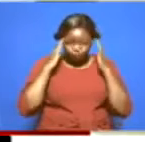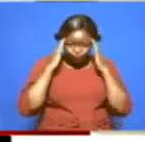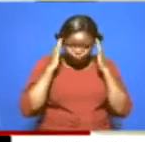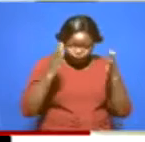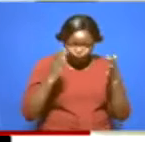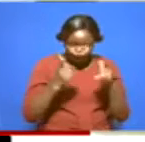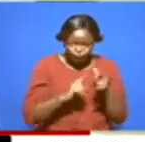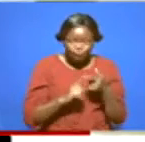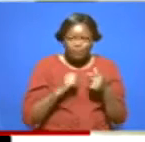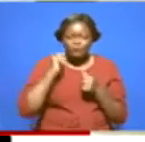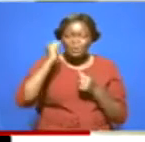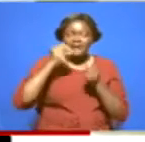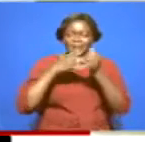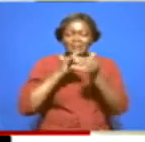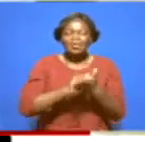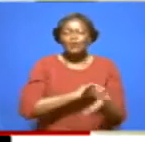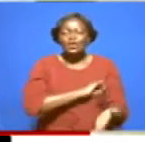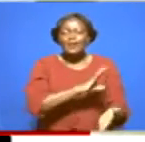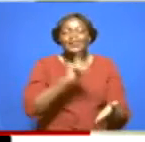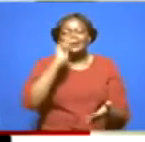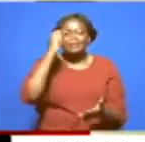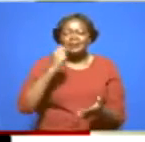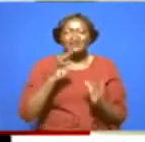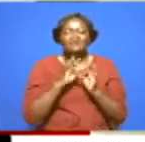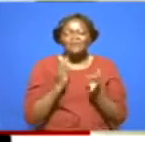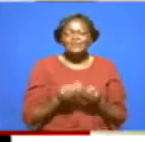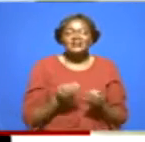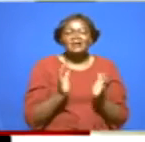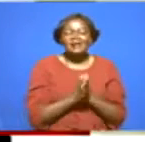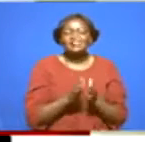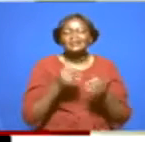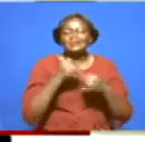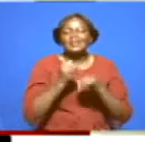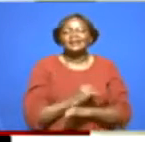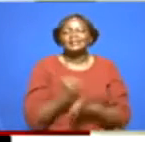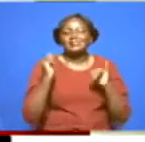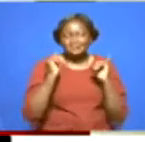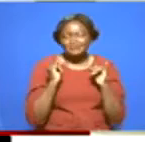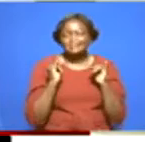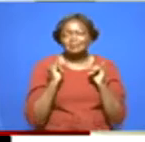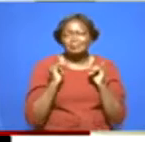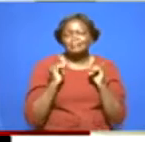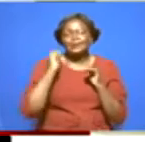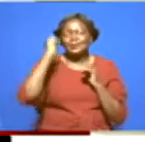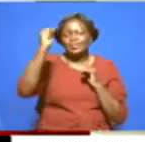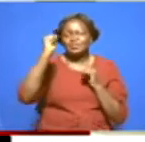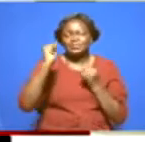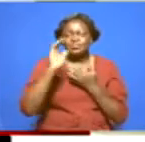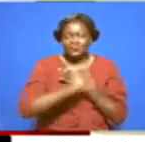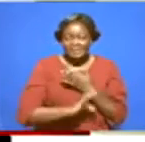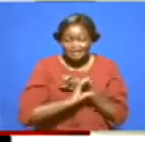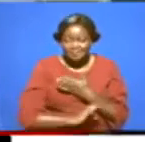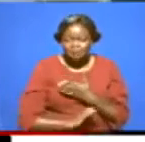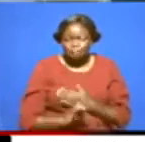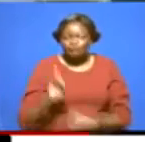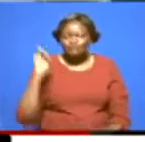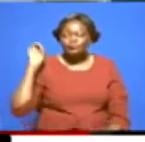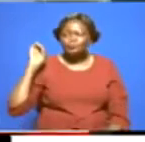which aims at empowering Kenyan households and sanitizing the politics of the country. Here's that report.